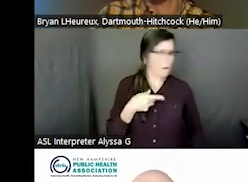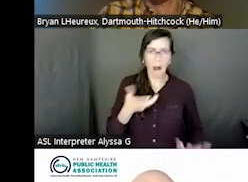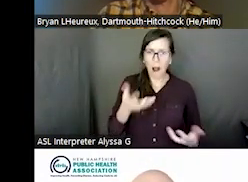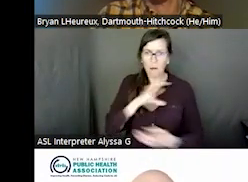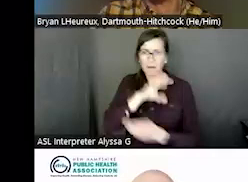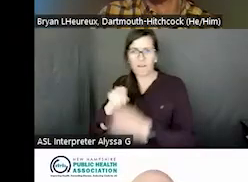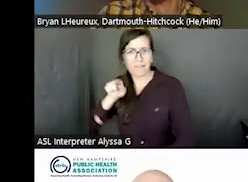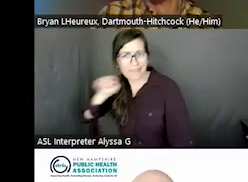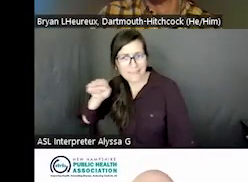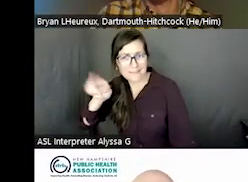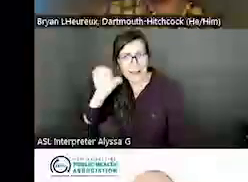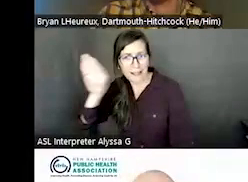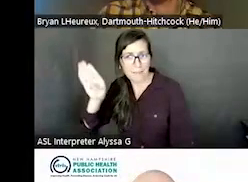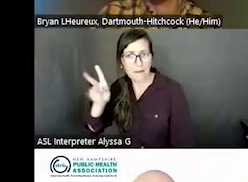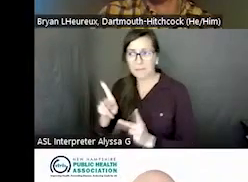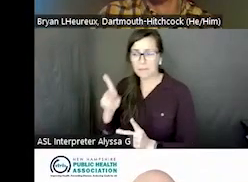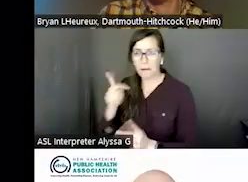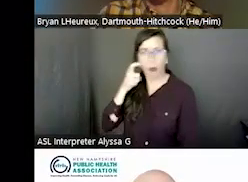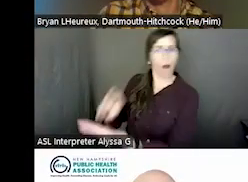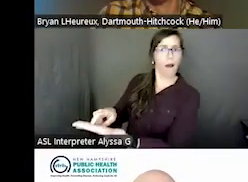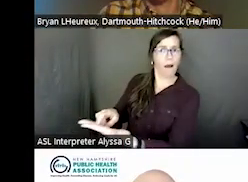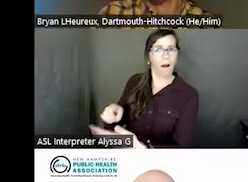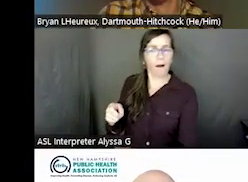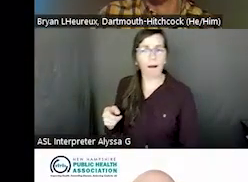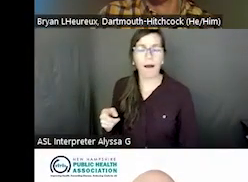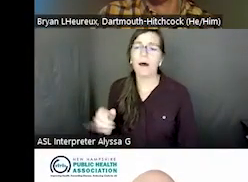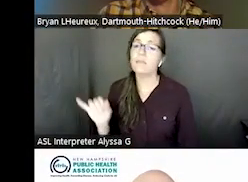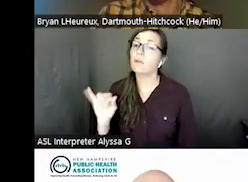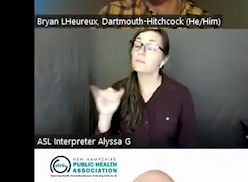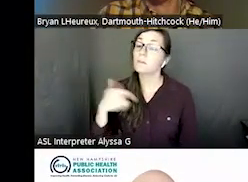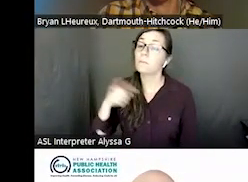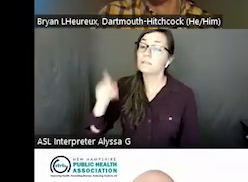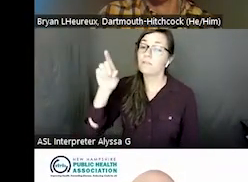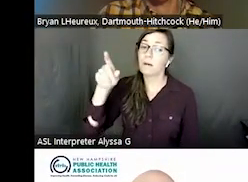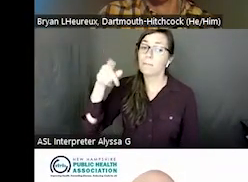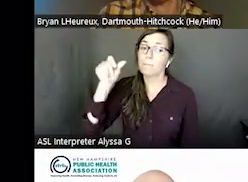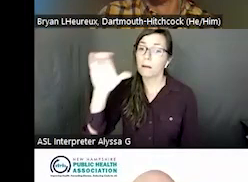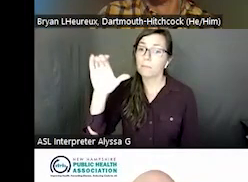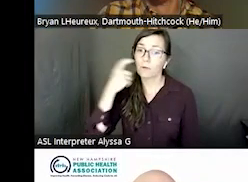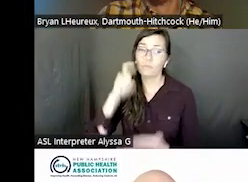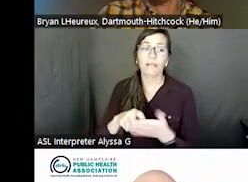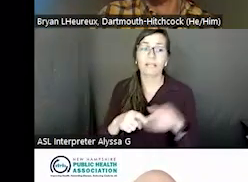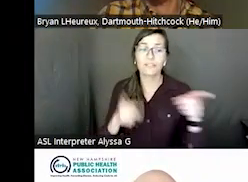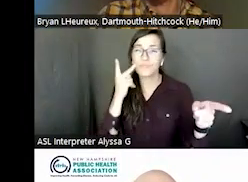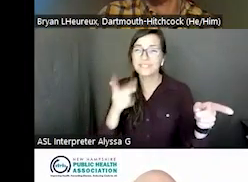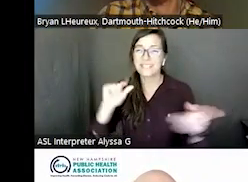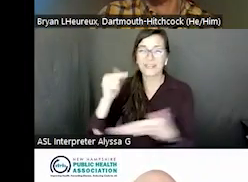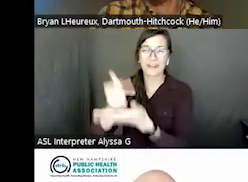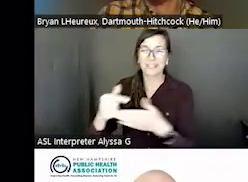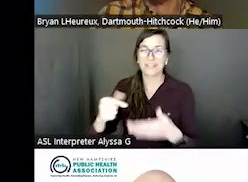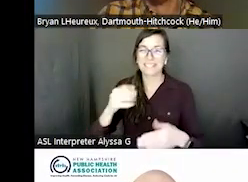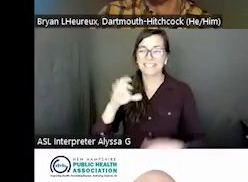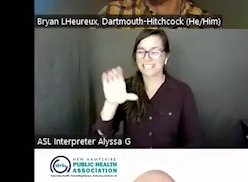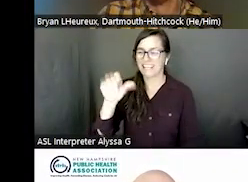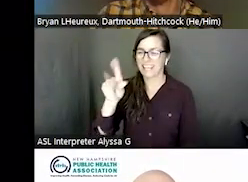club. Then there needs to be some public recognition. So here they are with their graduation cake. At